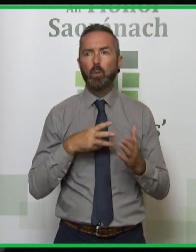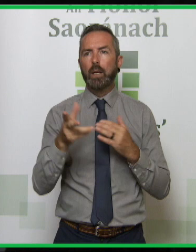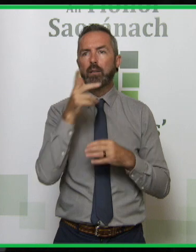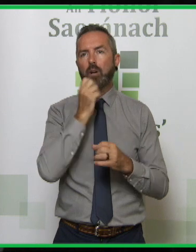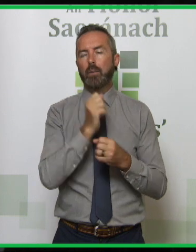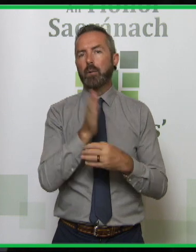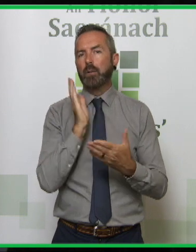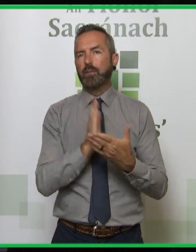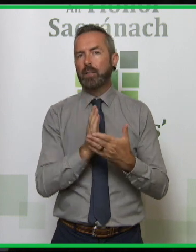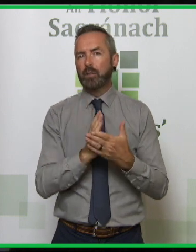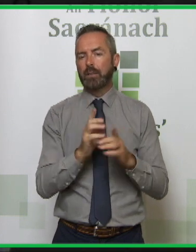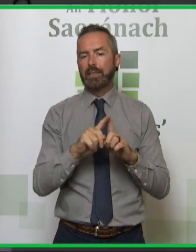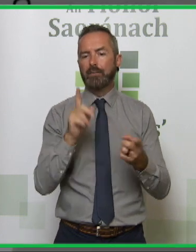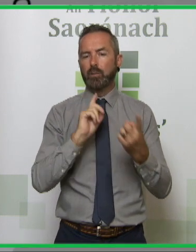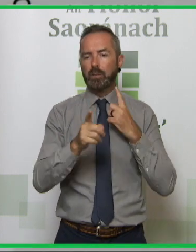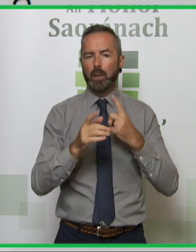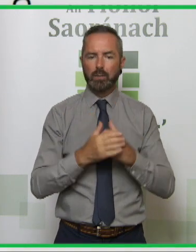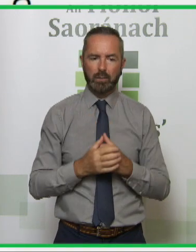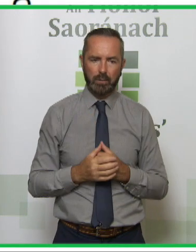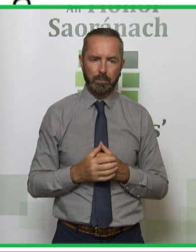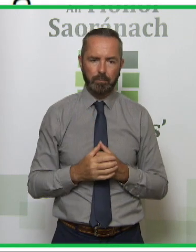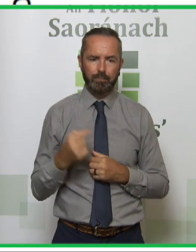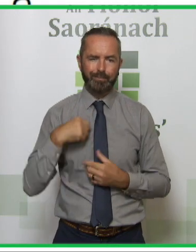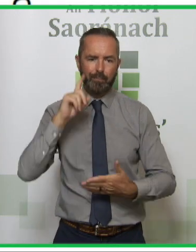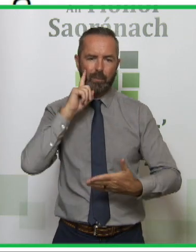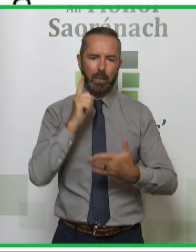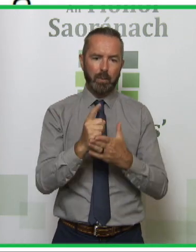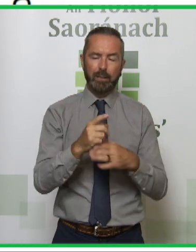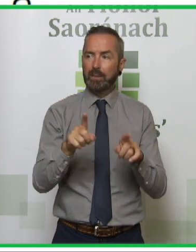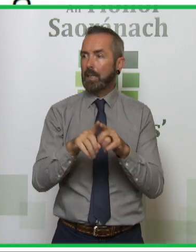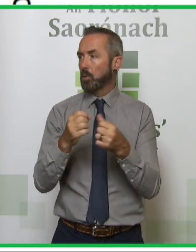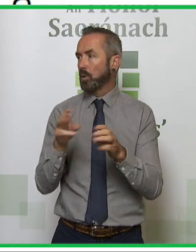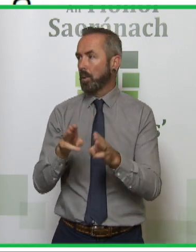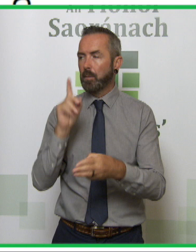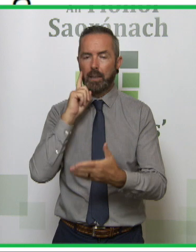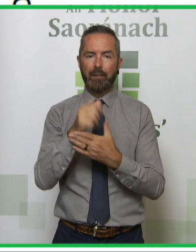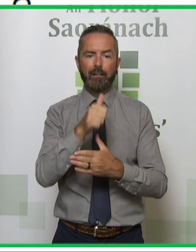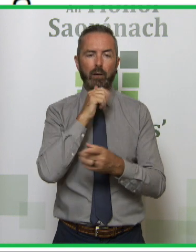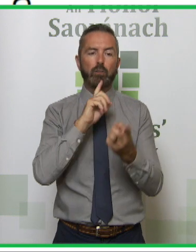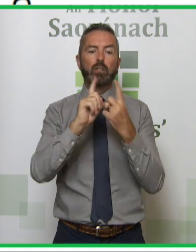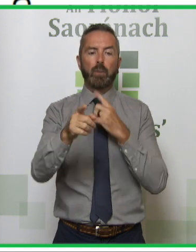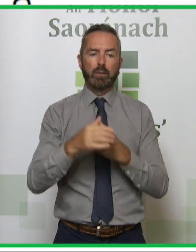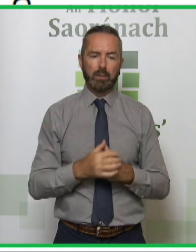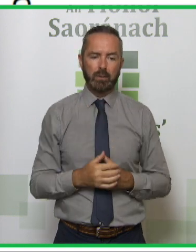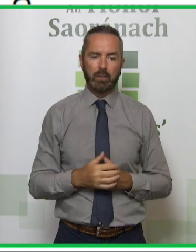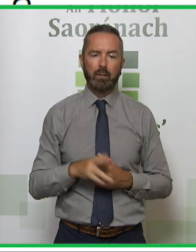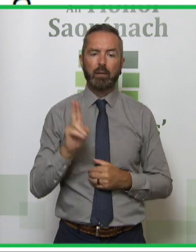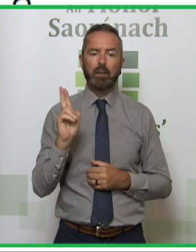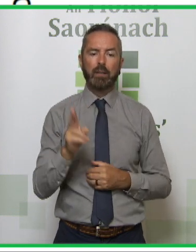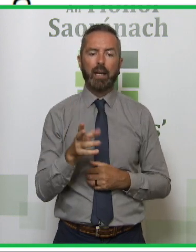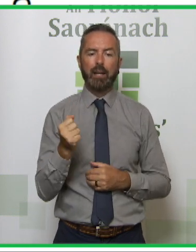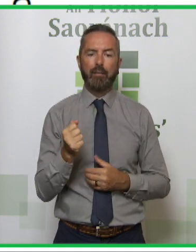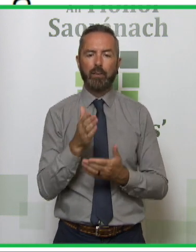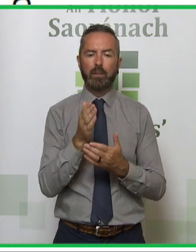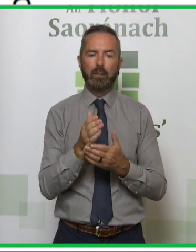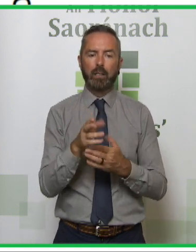in terms of different responses, I believe, and a lot of other people believe, that that should be our first response. So we can divide prevention into